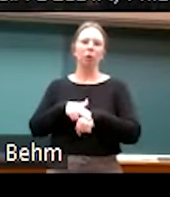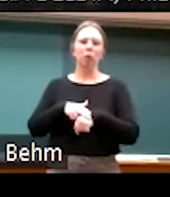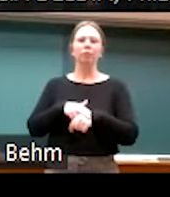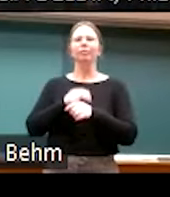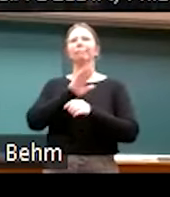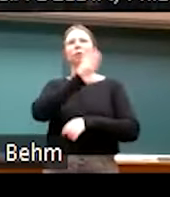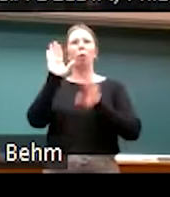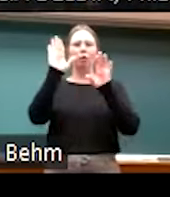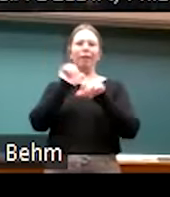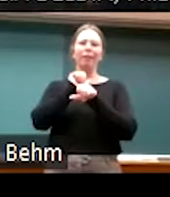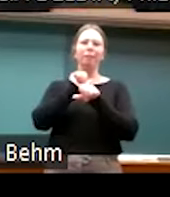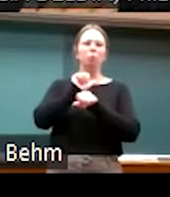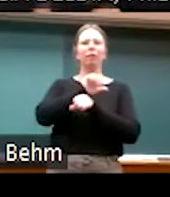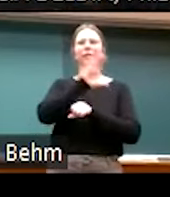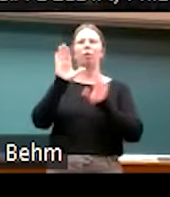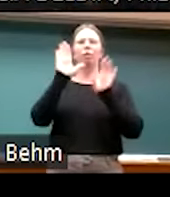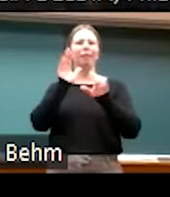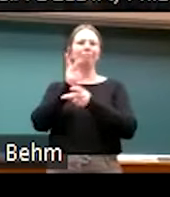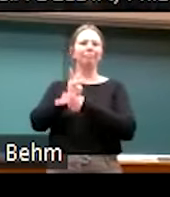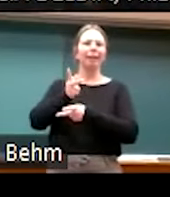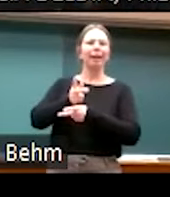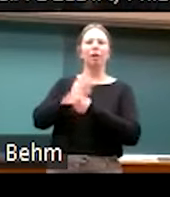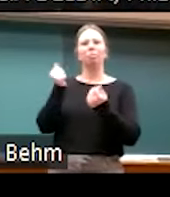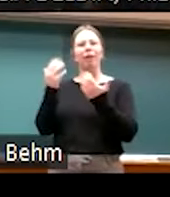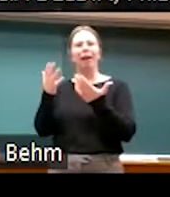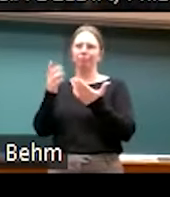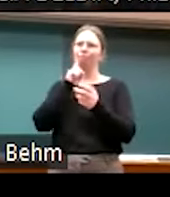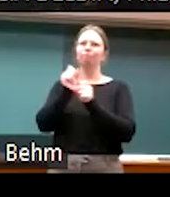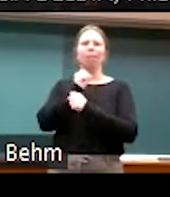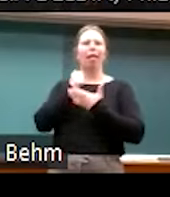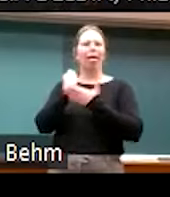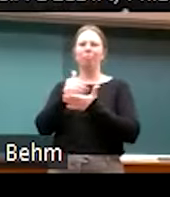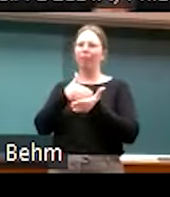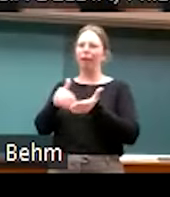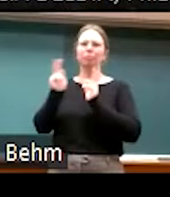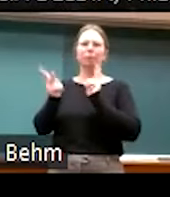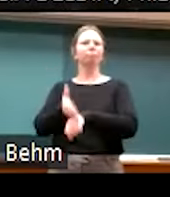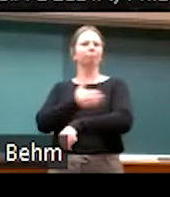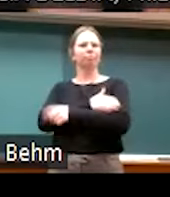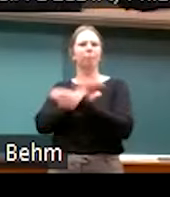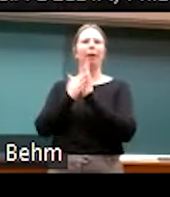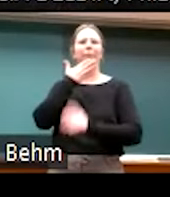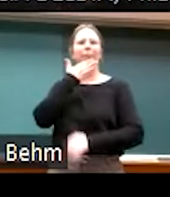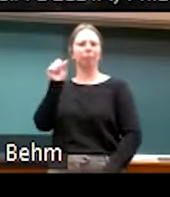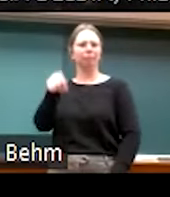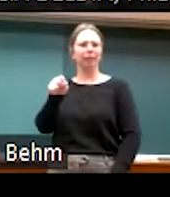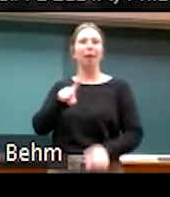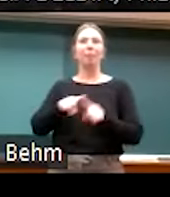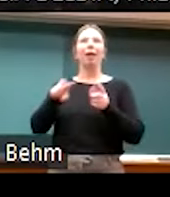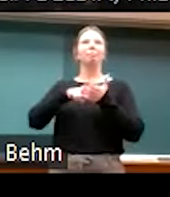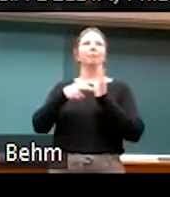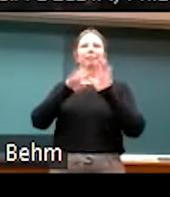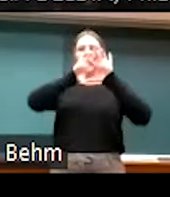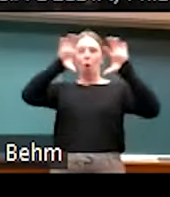provide on an individual basis, you're helping tons, thousands of people get better. But what I'm talking about is this whole population